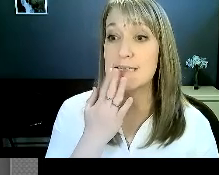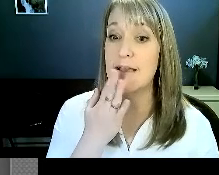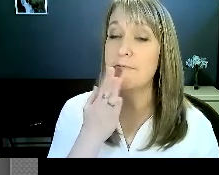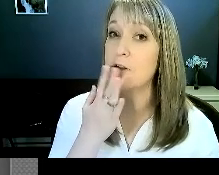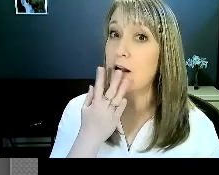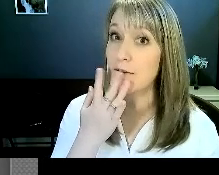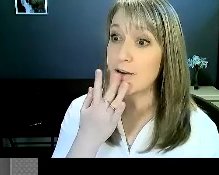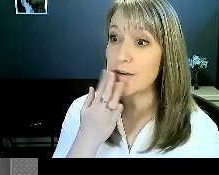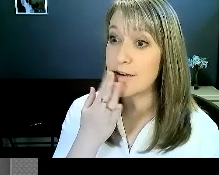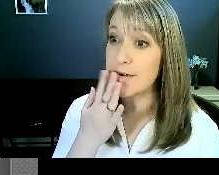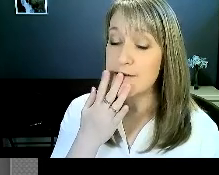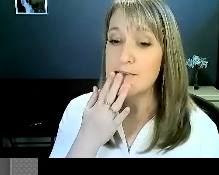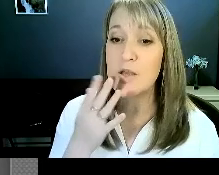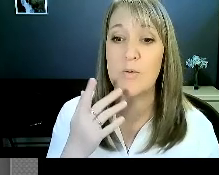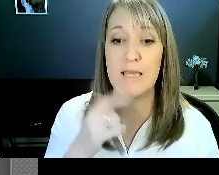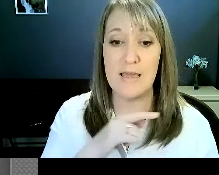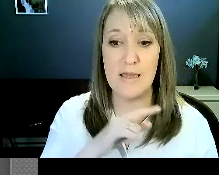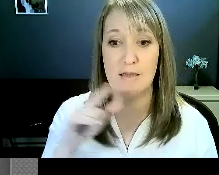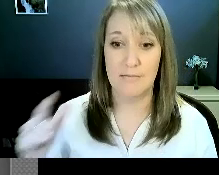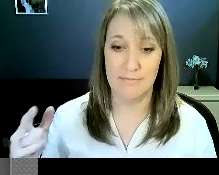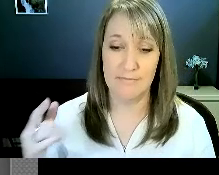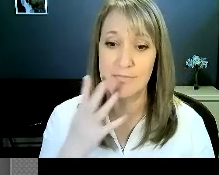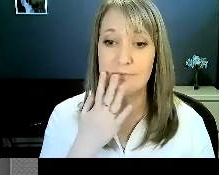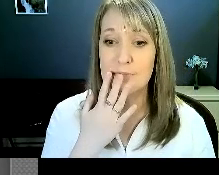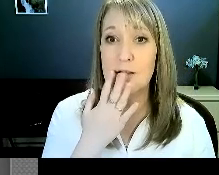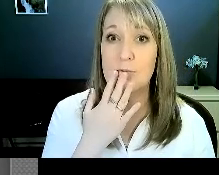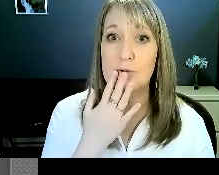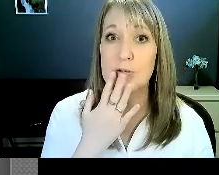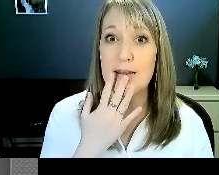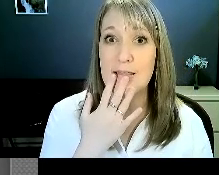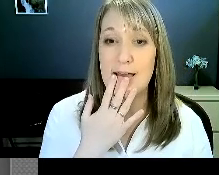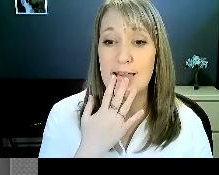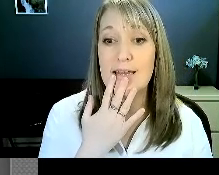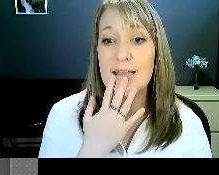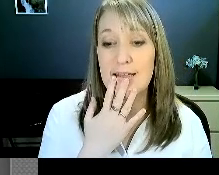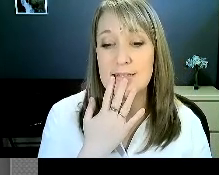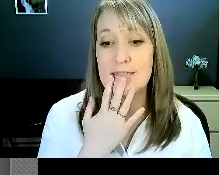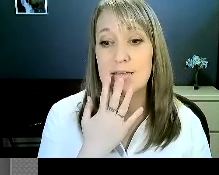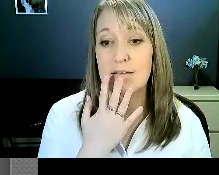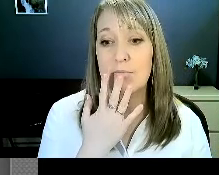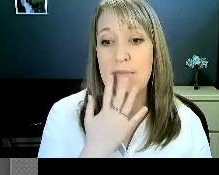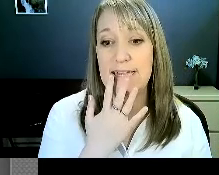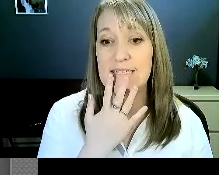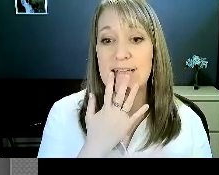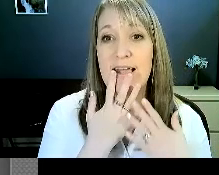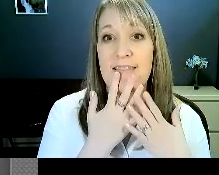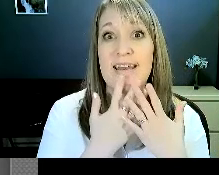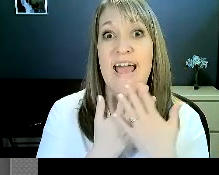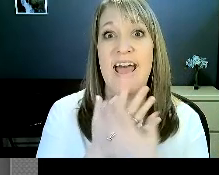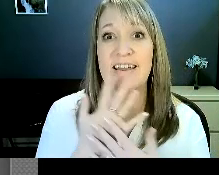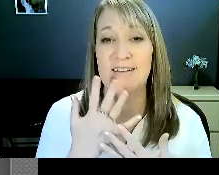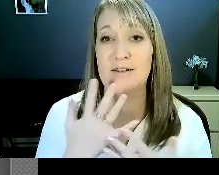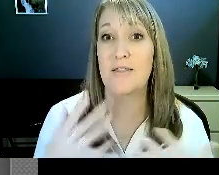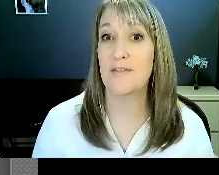this is the sign for color. So he, created that in his painting and